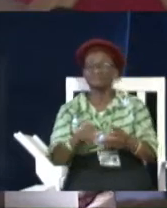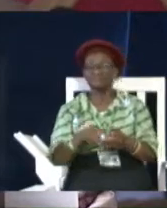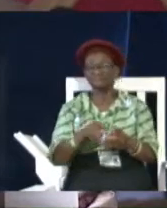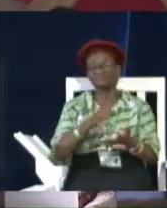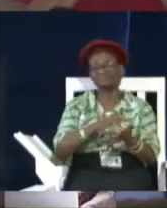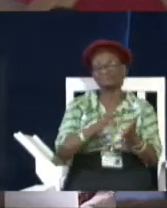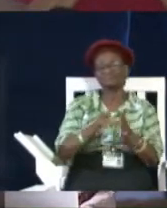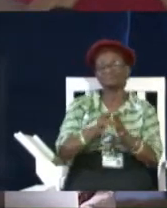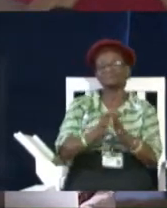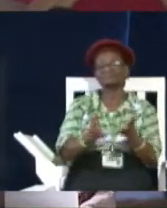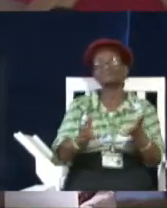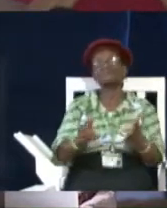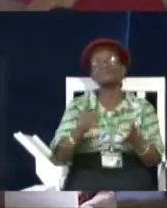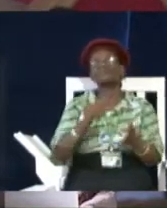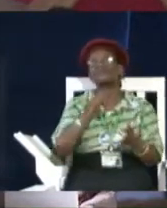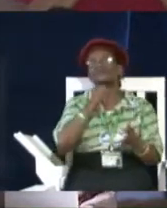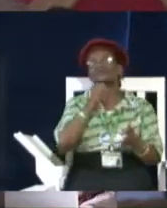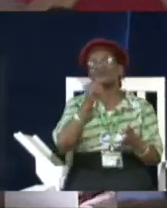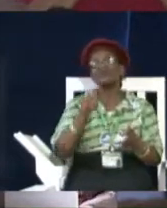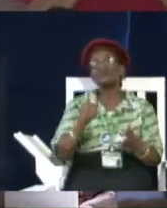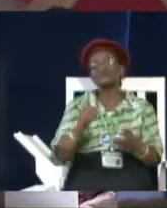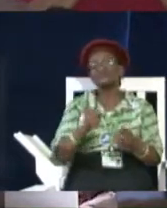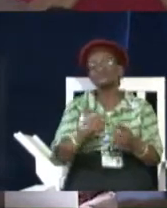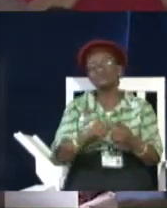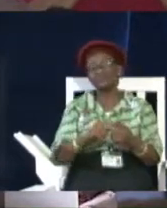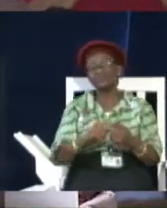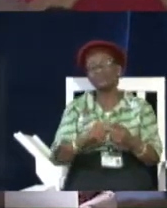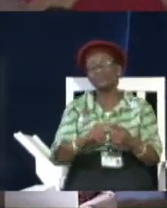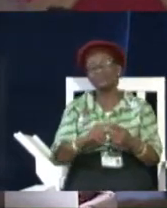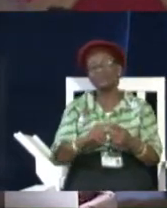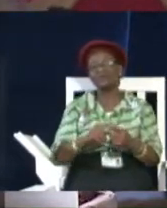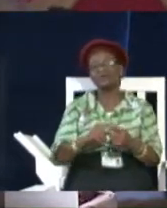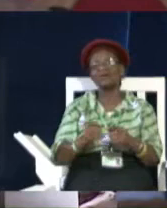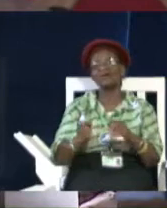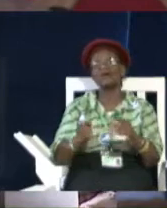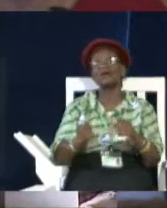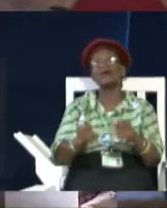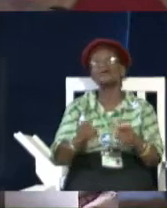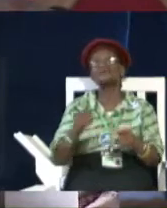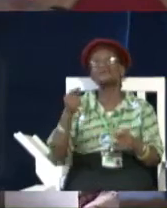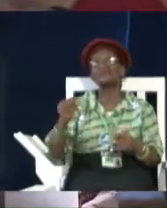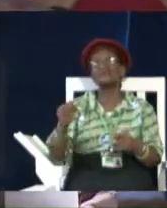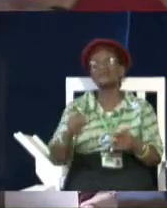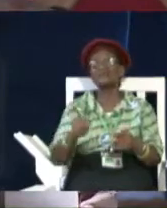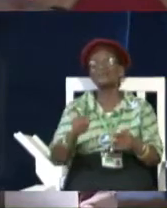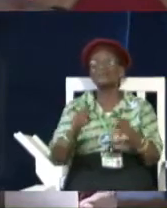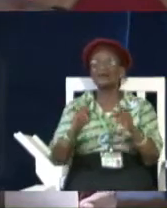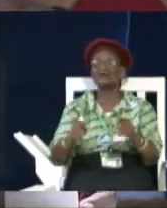It's going to be quite a while before those students will ever forget their sorrow.